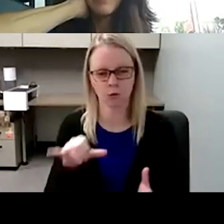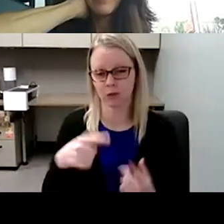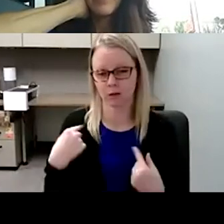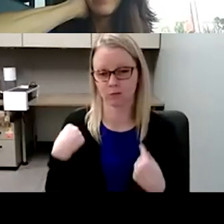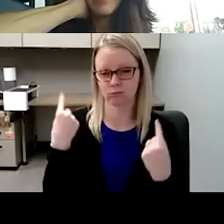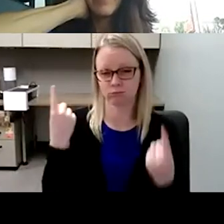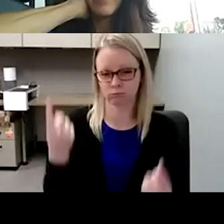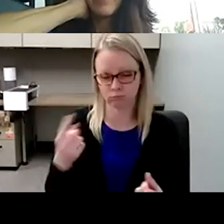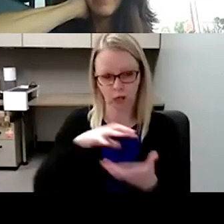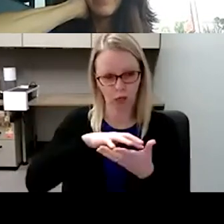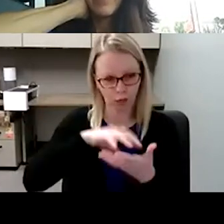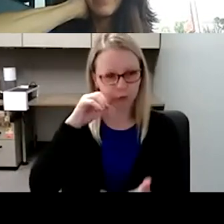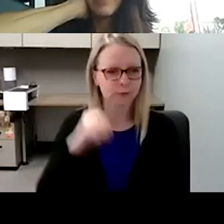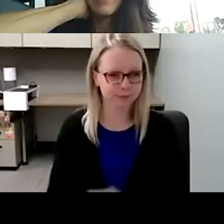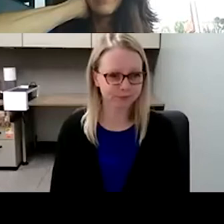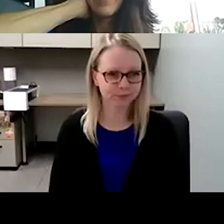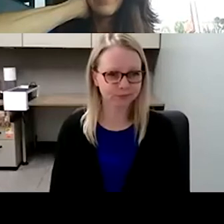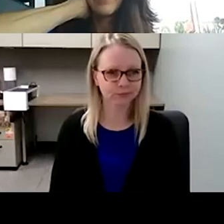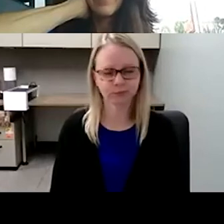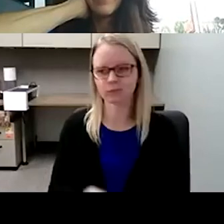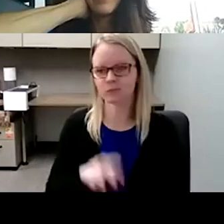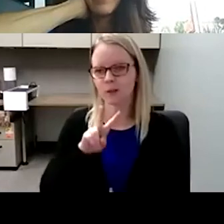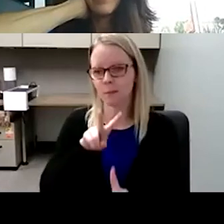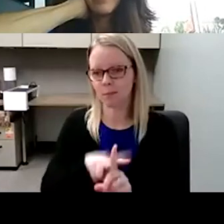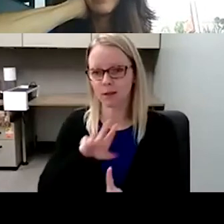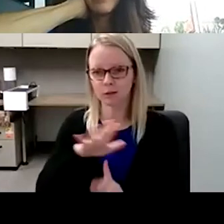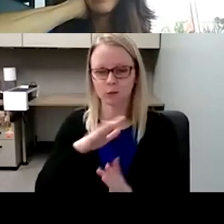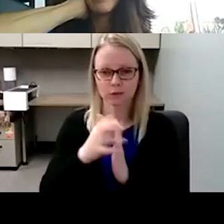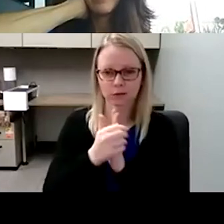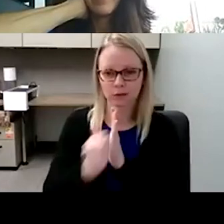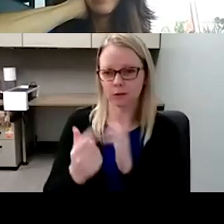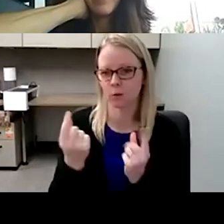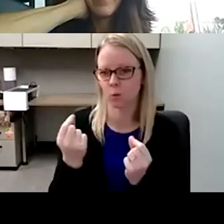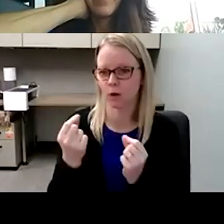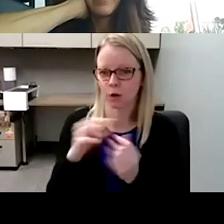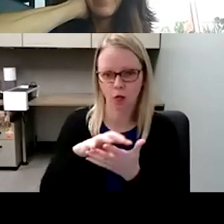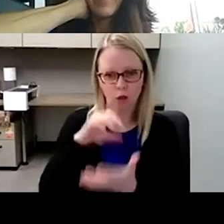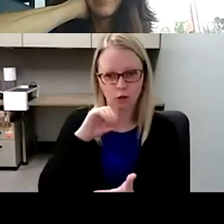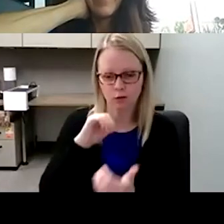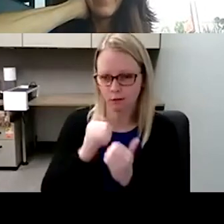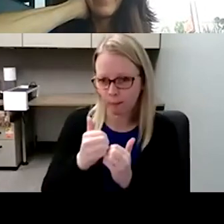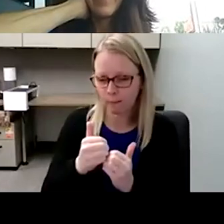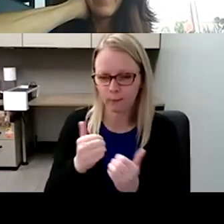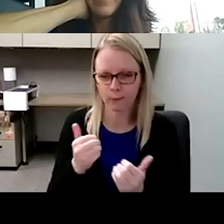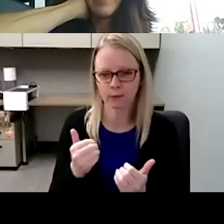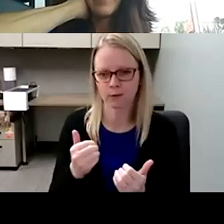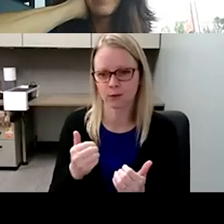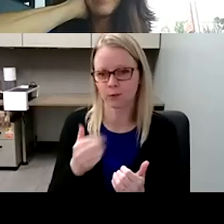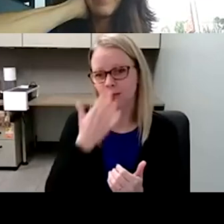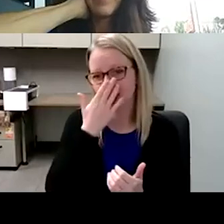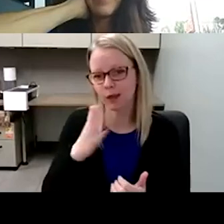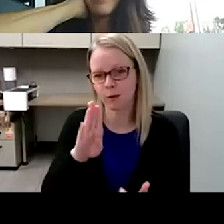defines and still plenty to go, plenty to learn from many, many around me. So thank you, Bill.